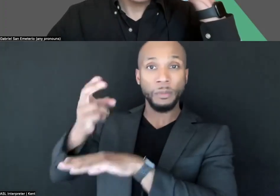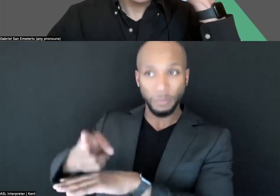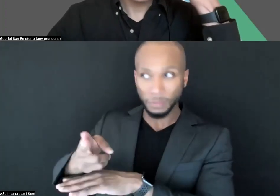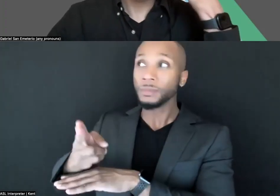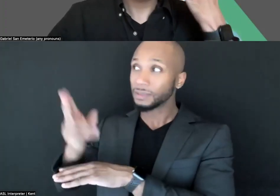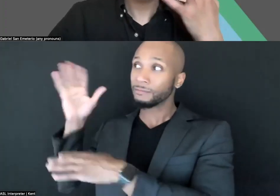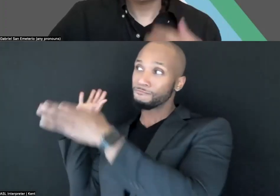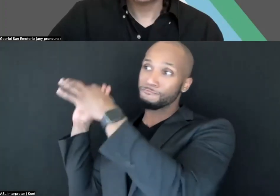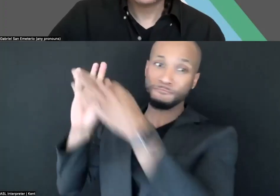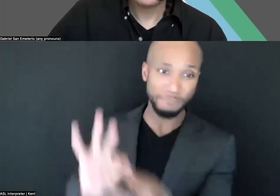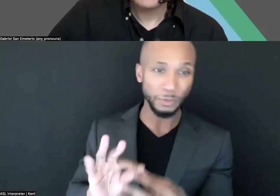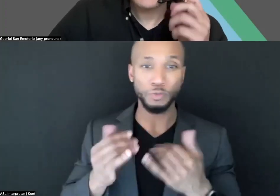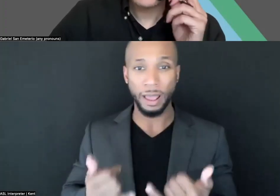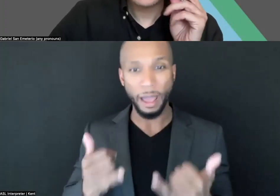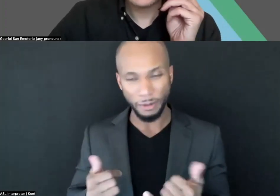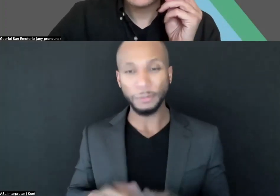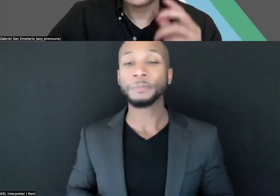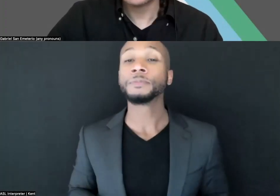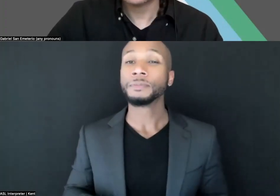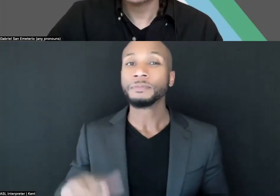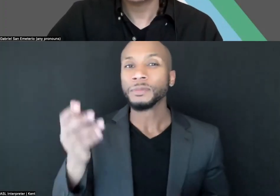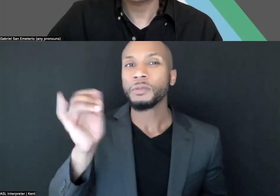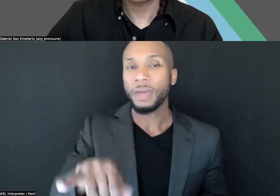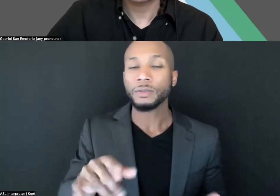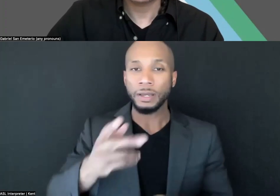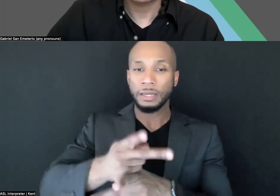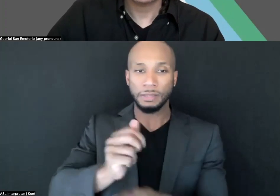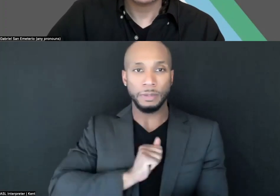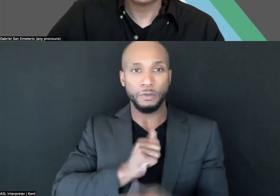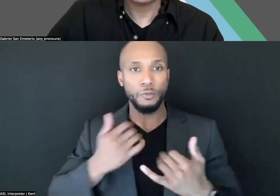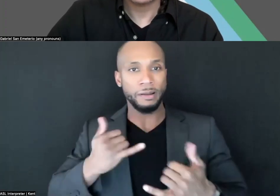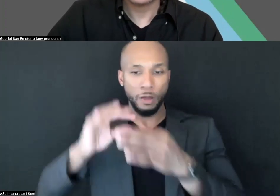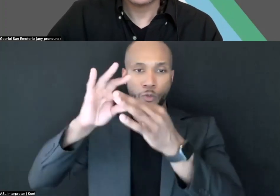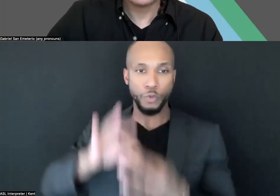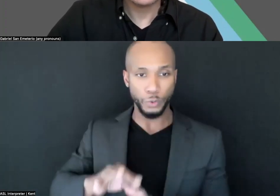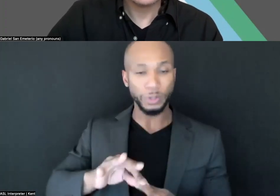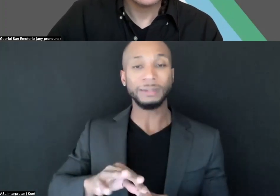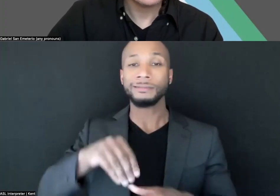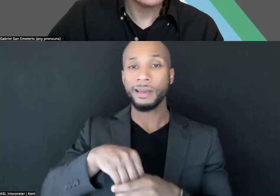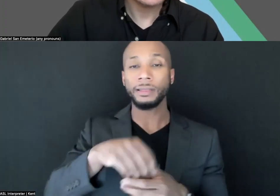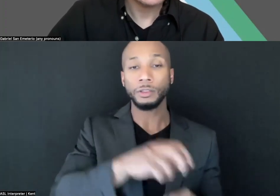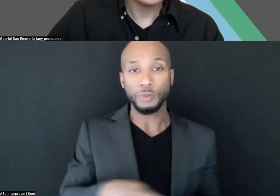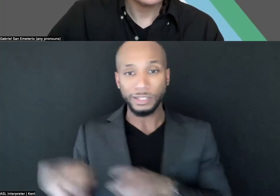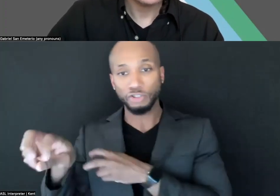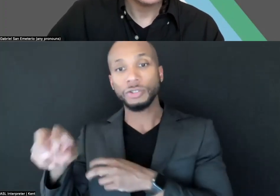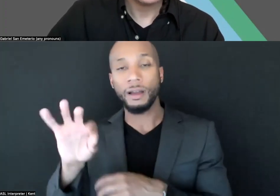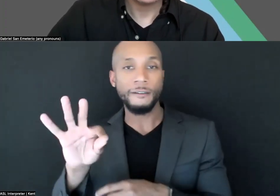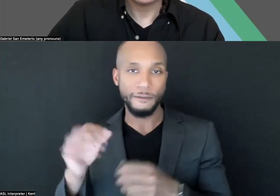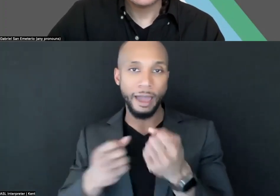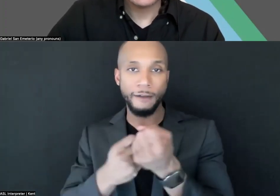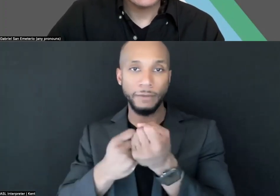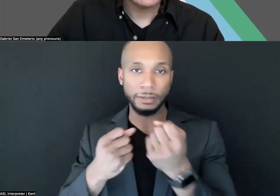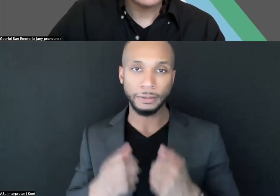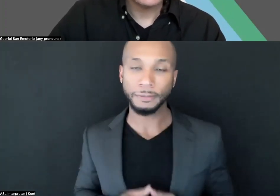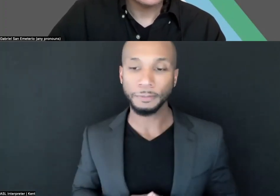So yeah, so that's it. So that's what keeps me rooted. I'm rooted in the transition of advocacy.